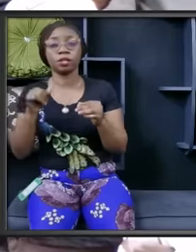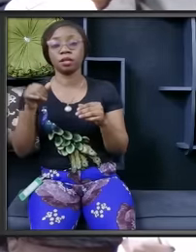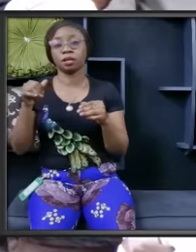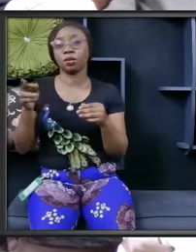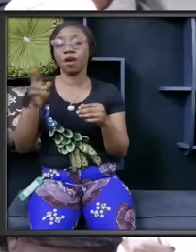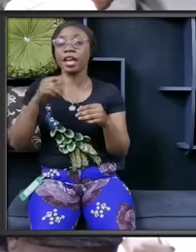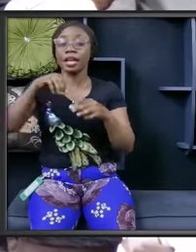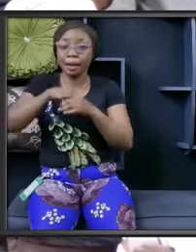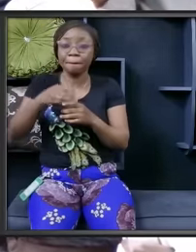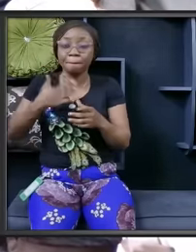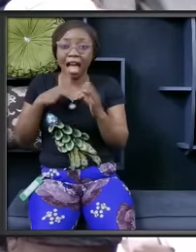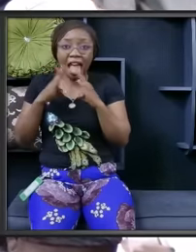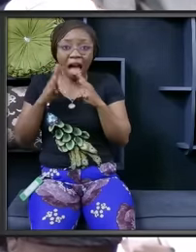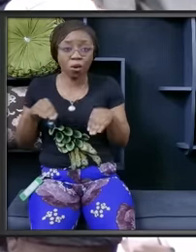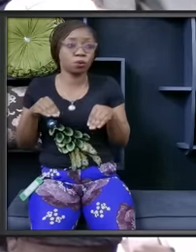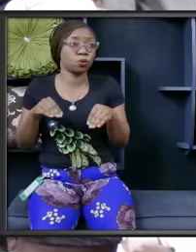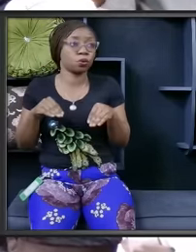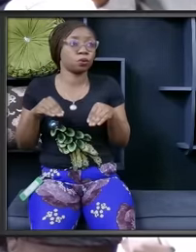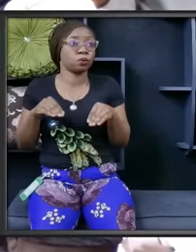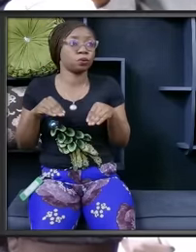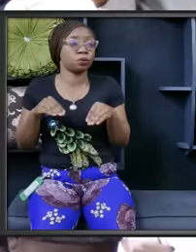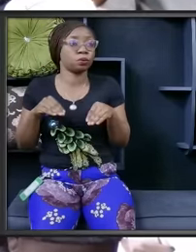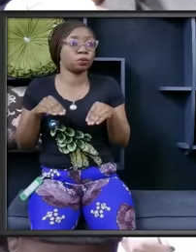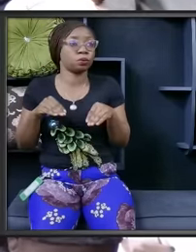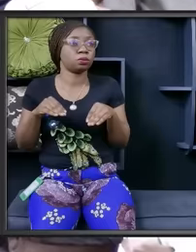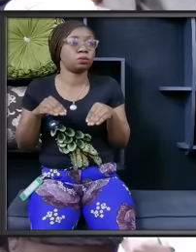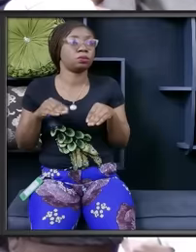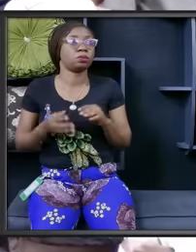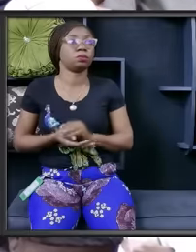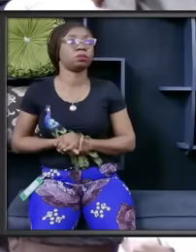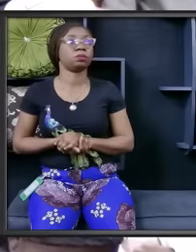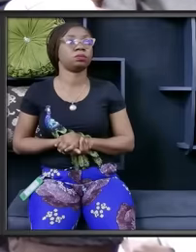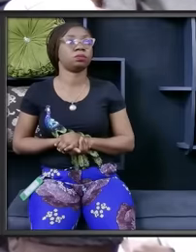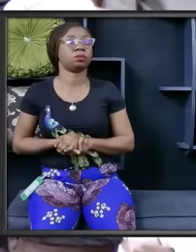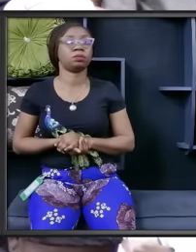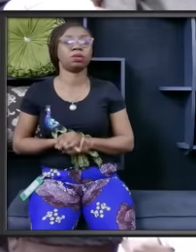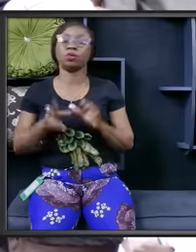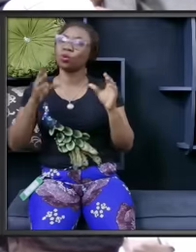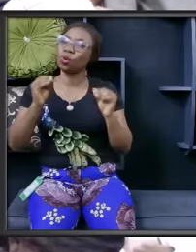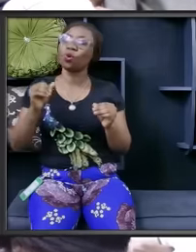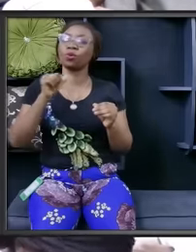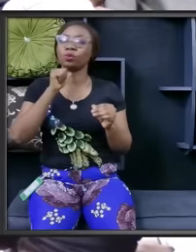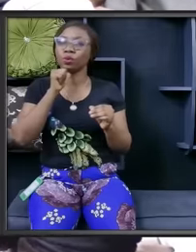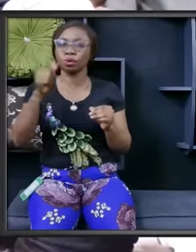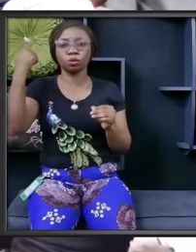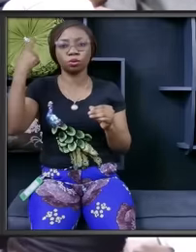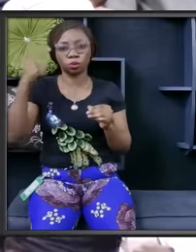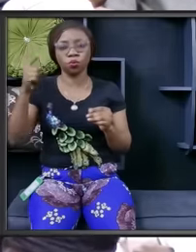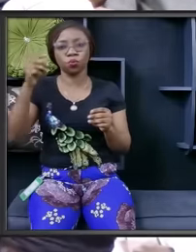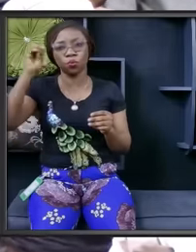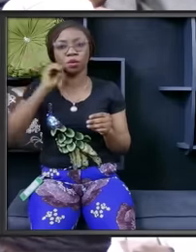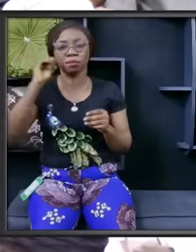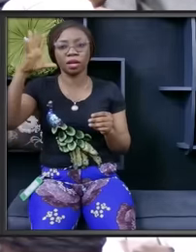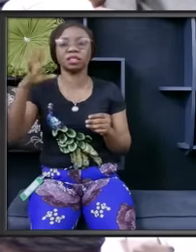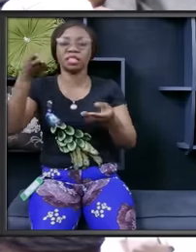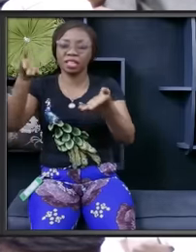time. They do meeting. Why you go tell him in the presence of women? No. Not be in the presence of women, I know they talk that